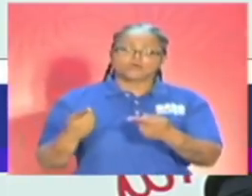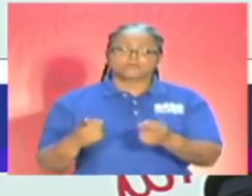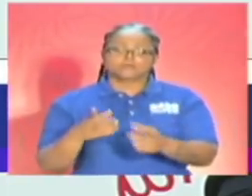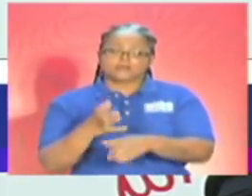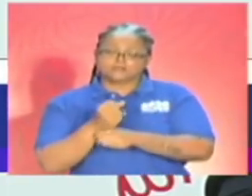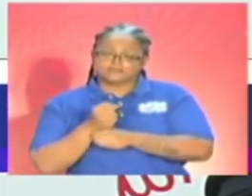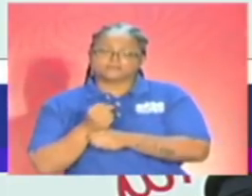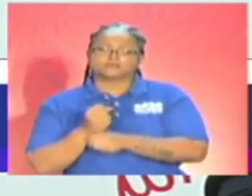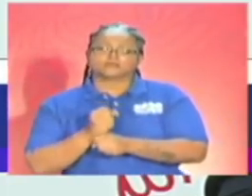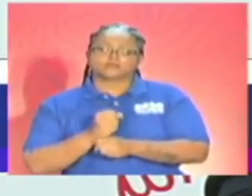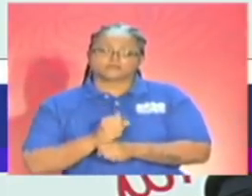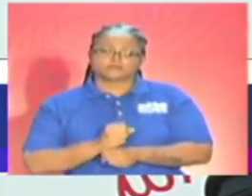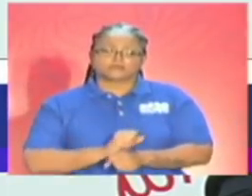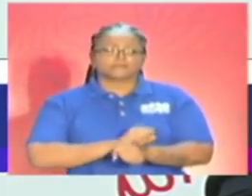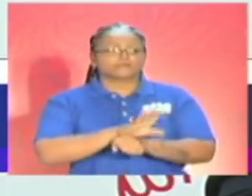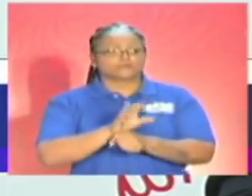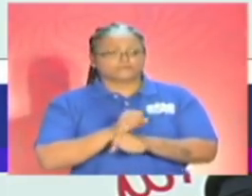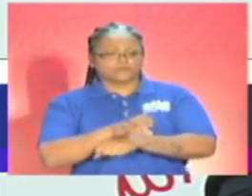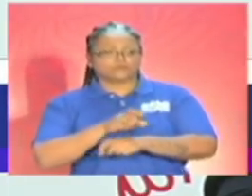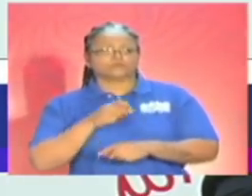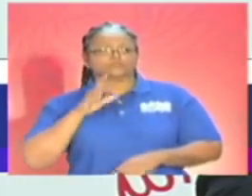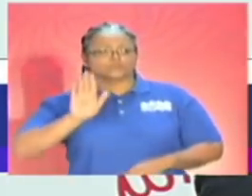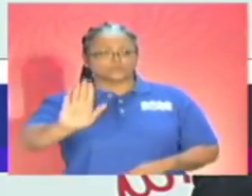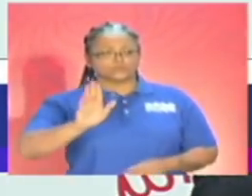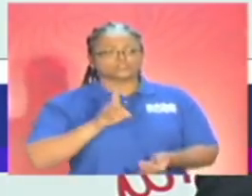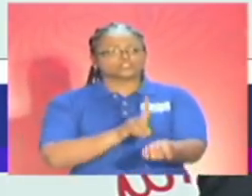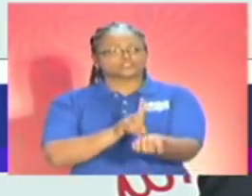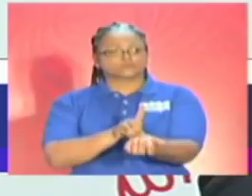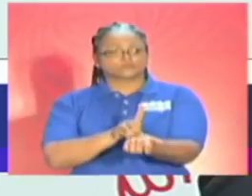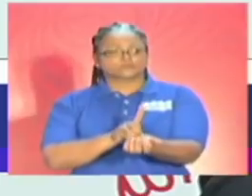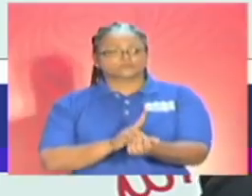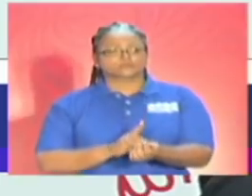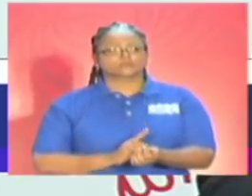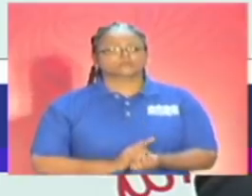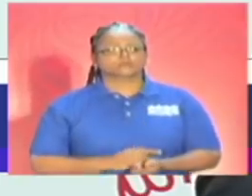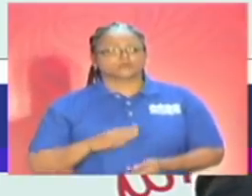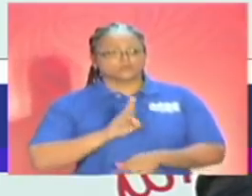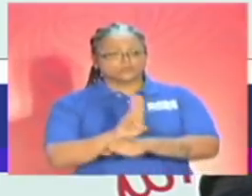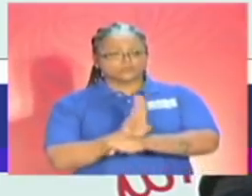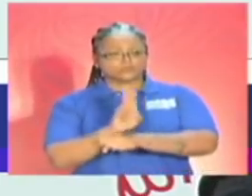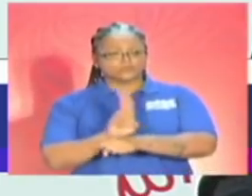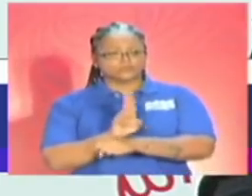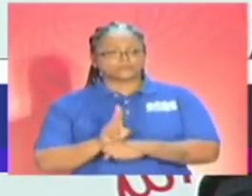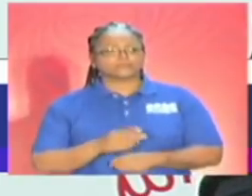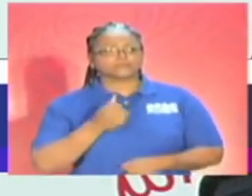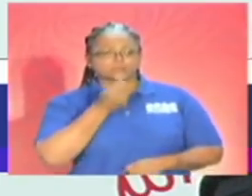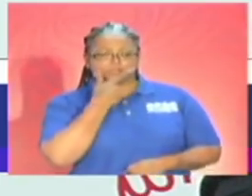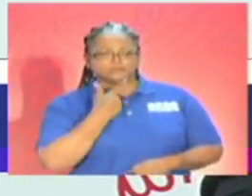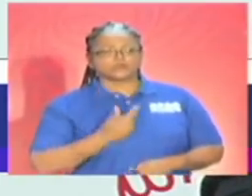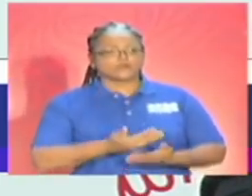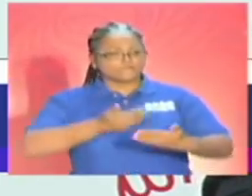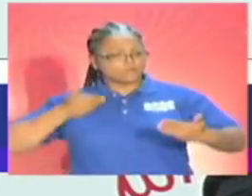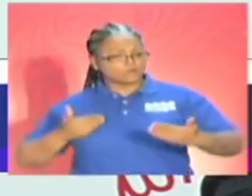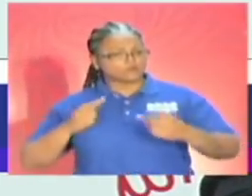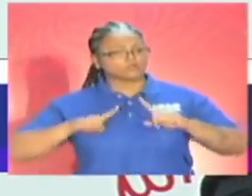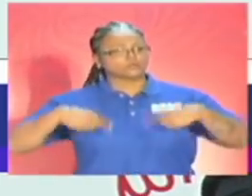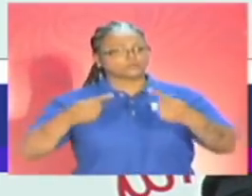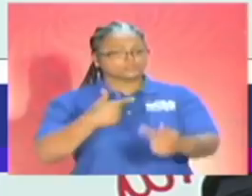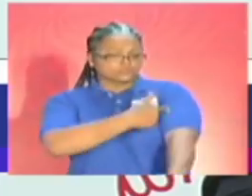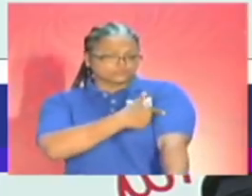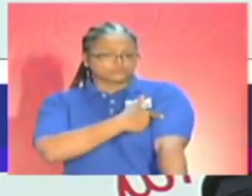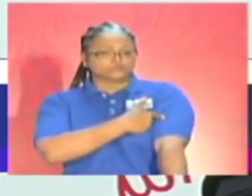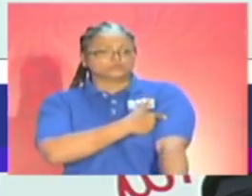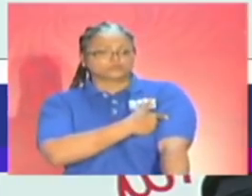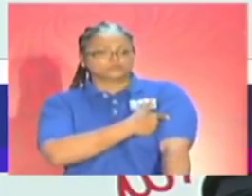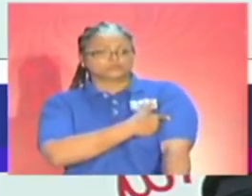some antihistamine, some allergy medication. But as you know, the ministry in the vaccination centers, that is the whole